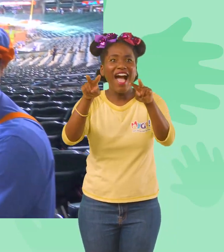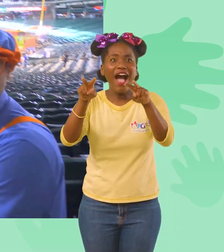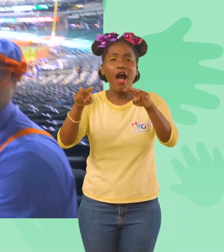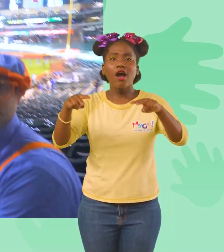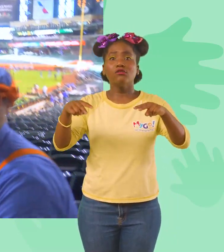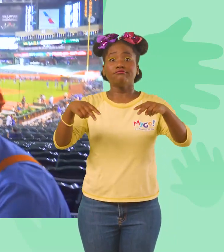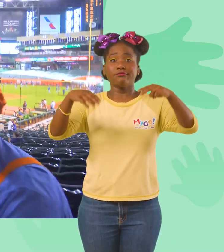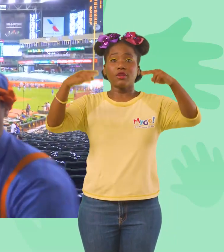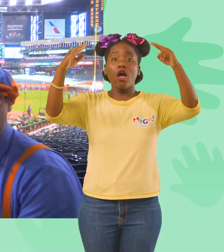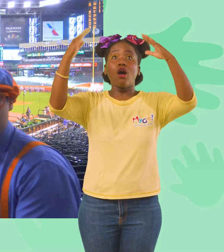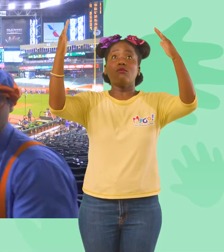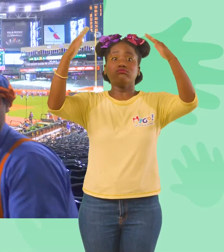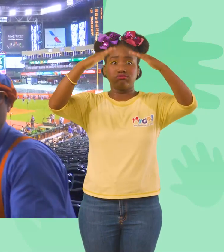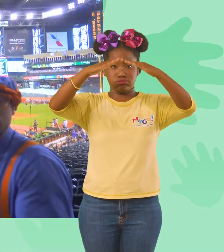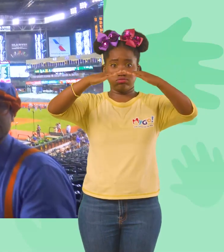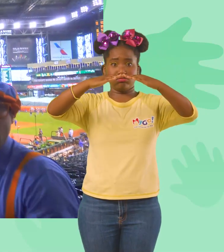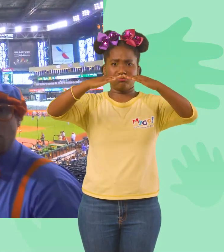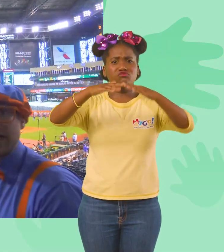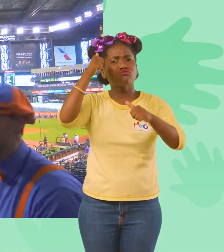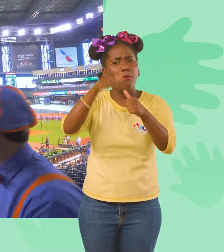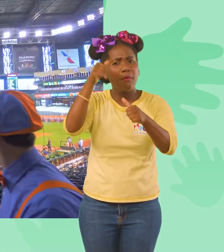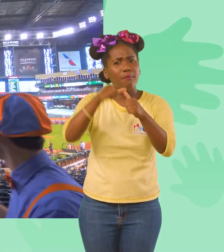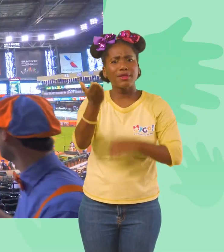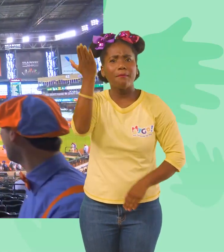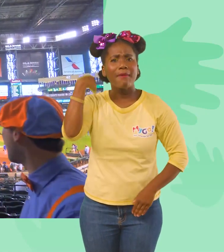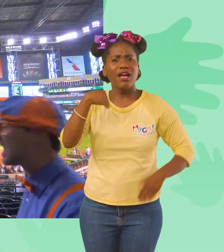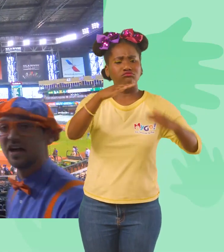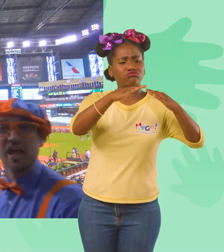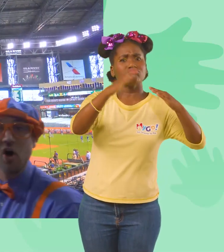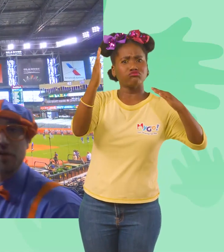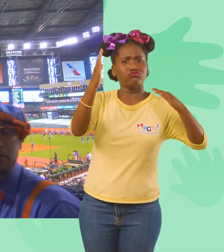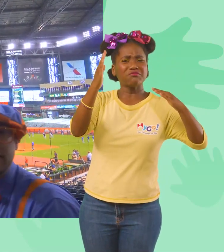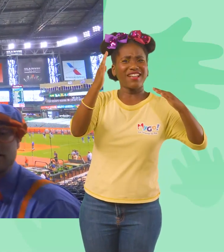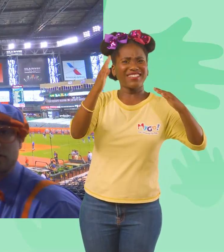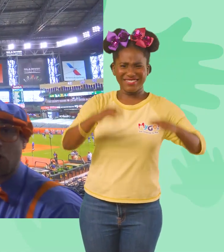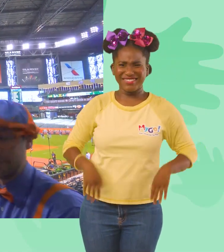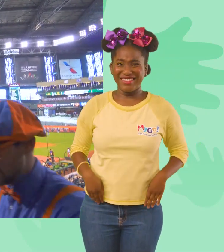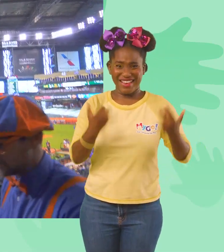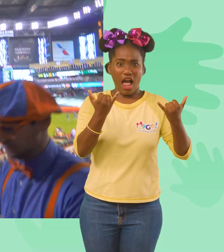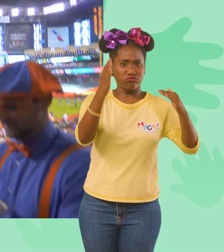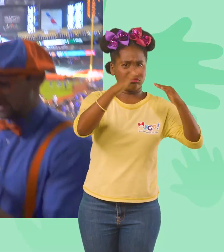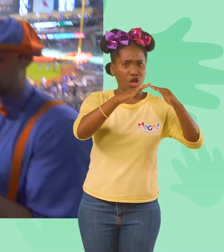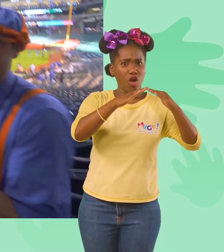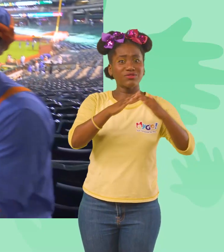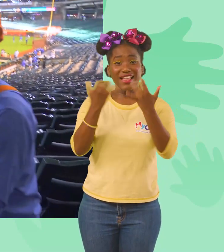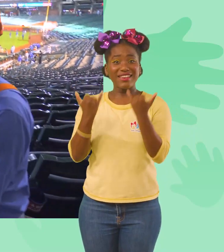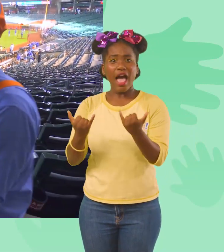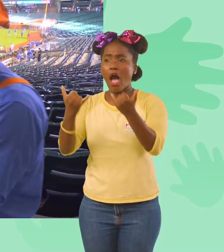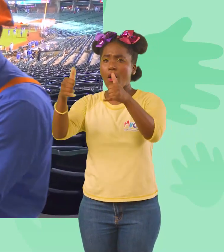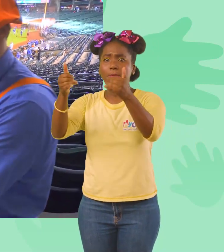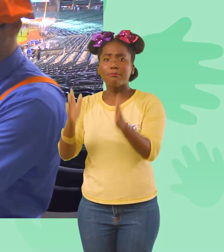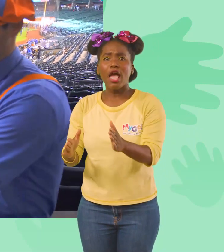is closed. Remember earlier, it was open? Yeah. And all the players are warming up. Okay, this